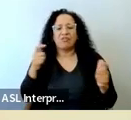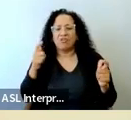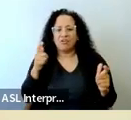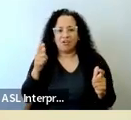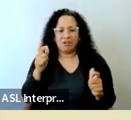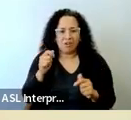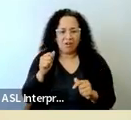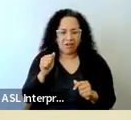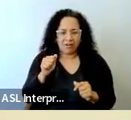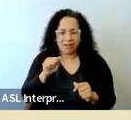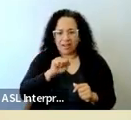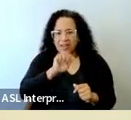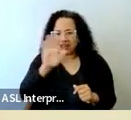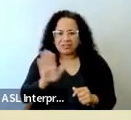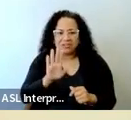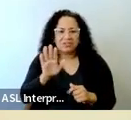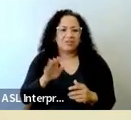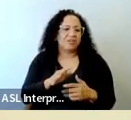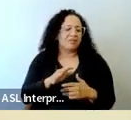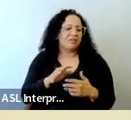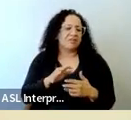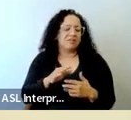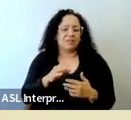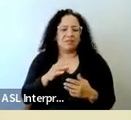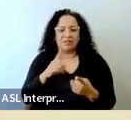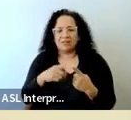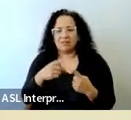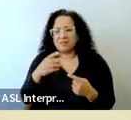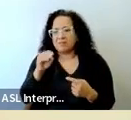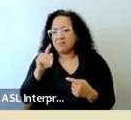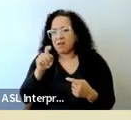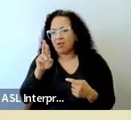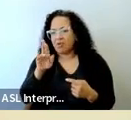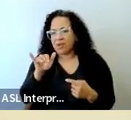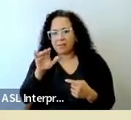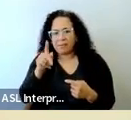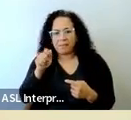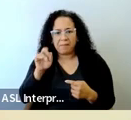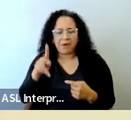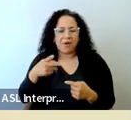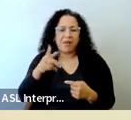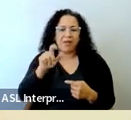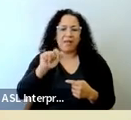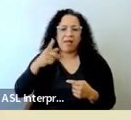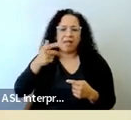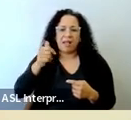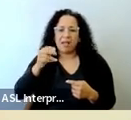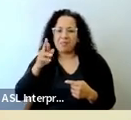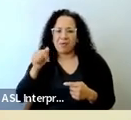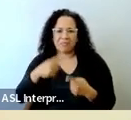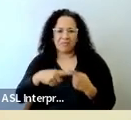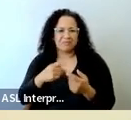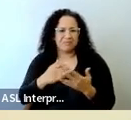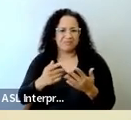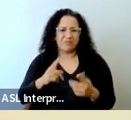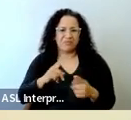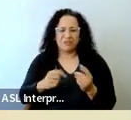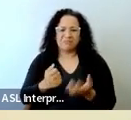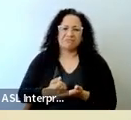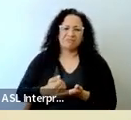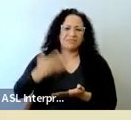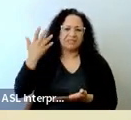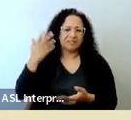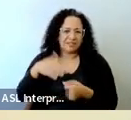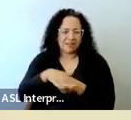American community. We serve Monterey Park, Alhambra, San Gabriel. We also have one of the most wealthy communities in the entire world. We serve